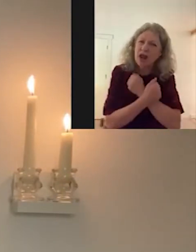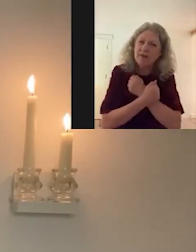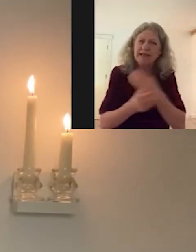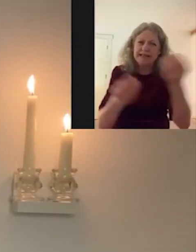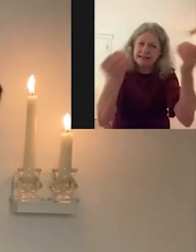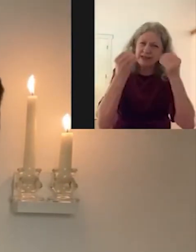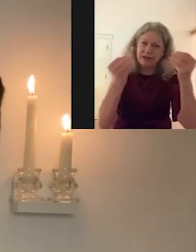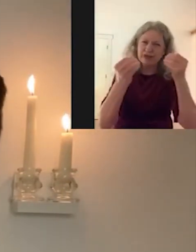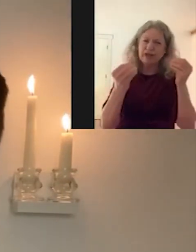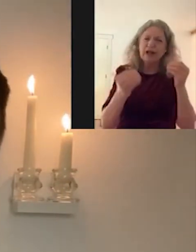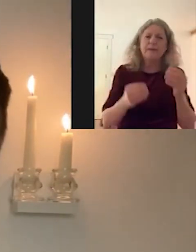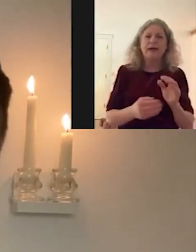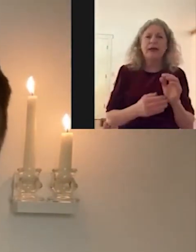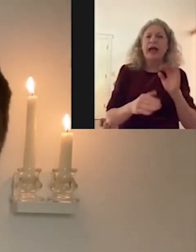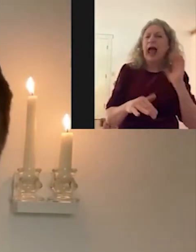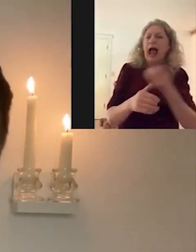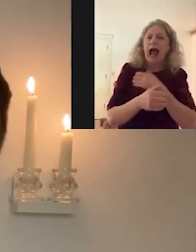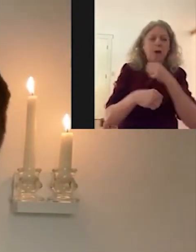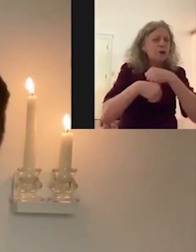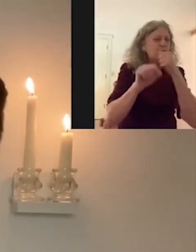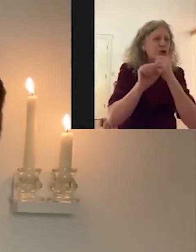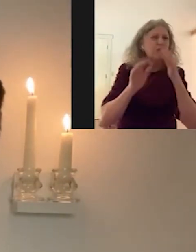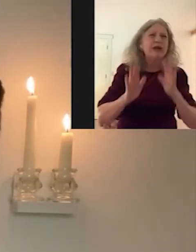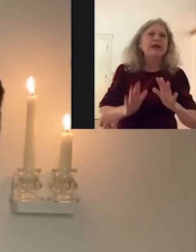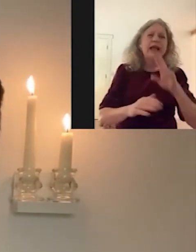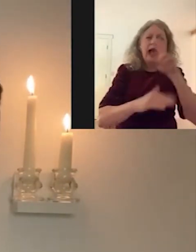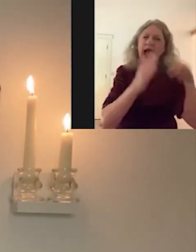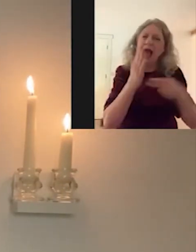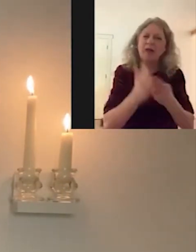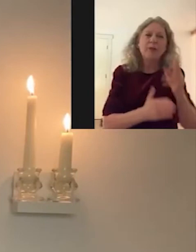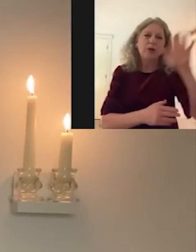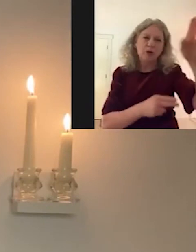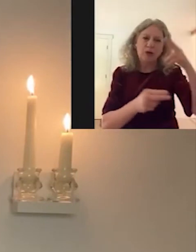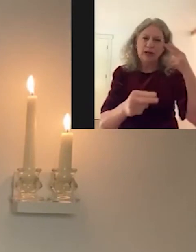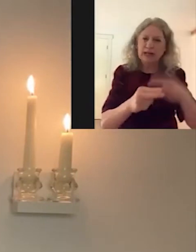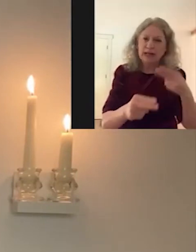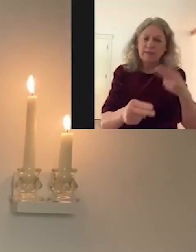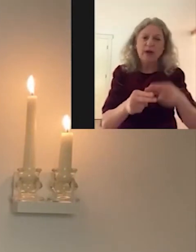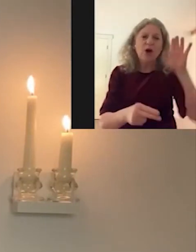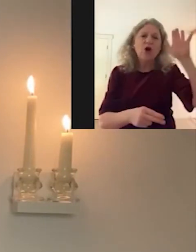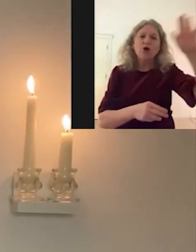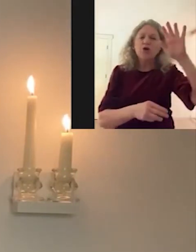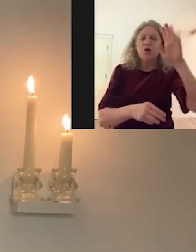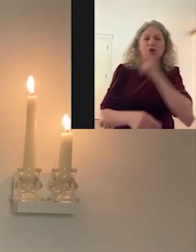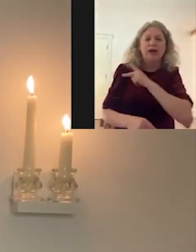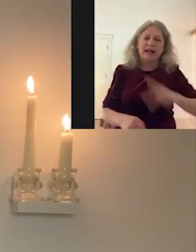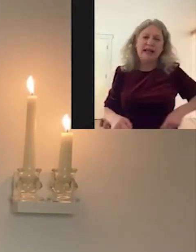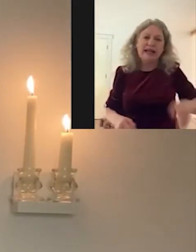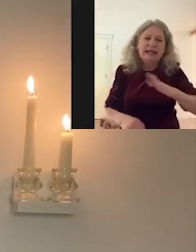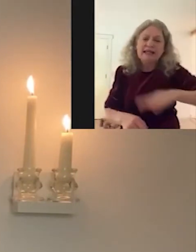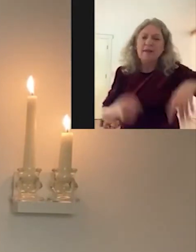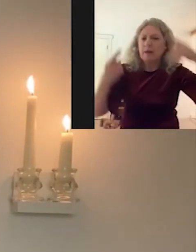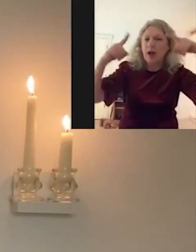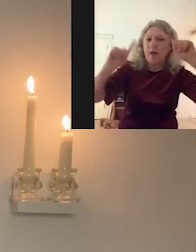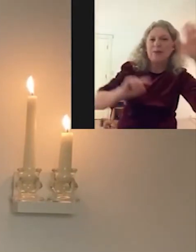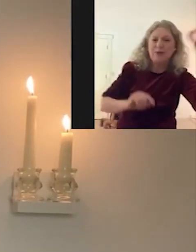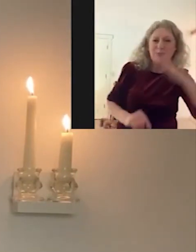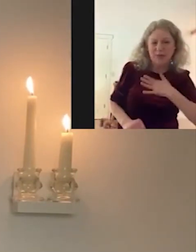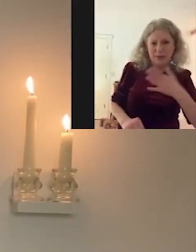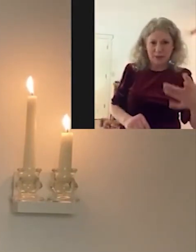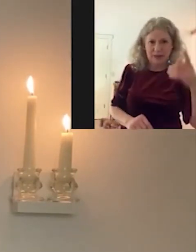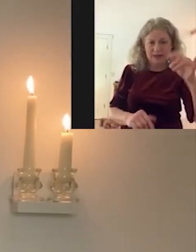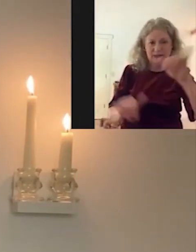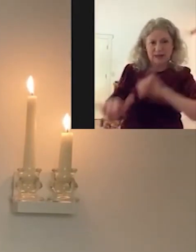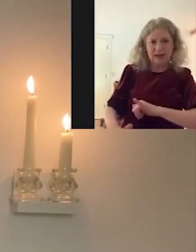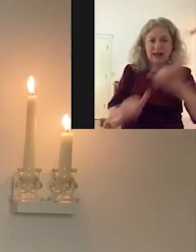Our Creator in heaven, hallowed be your name. Your kingdom come, your will be done, on earth as